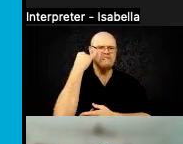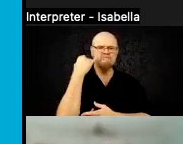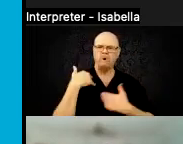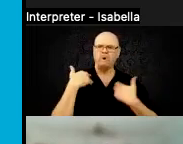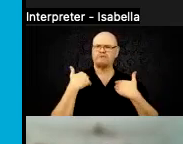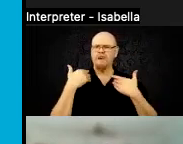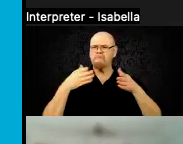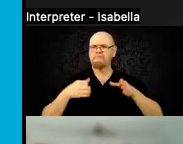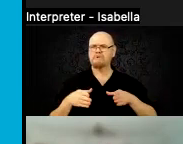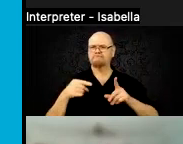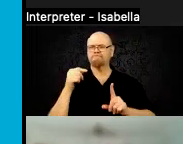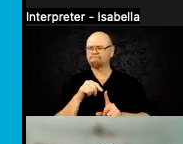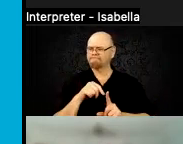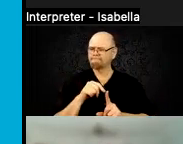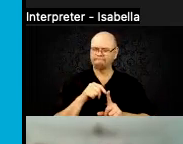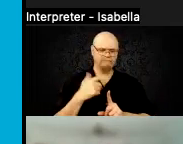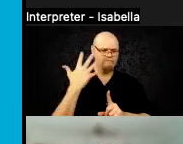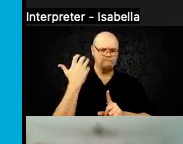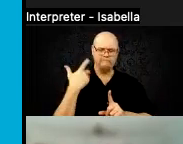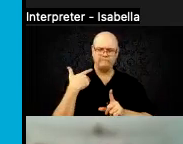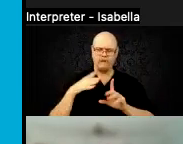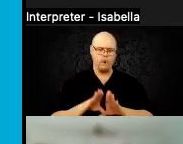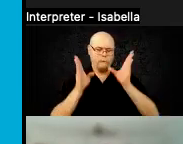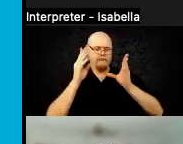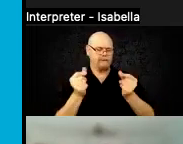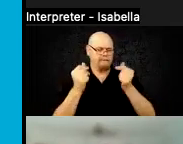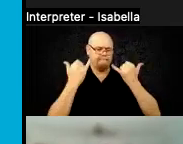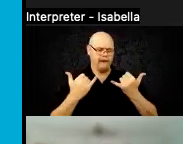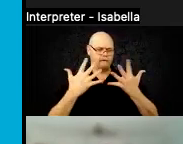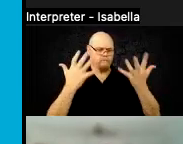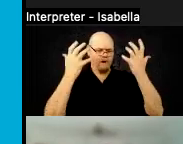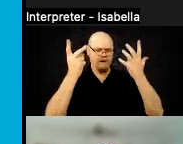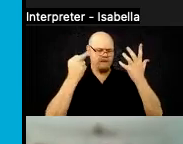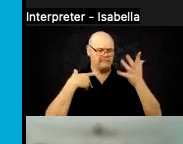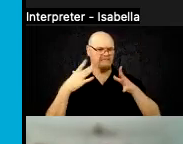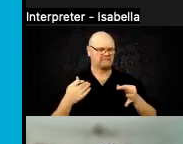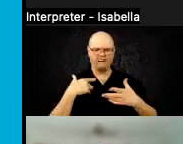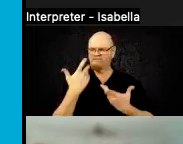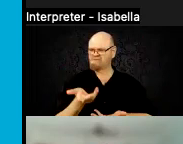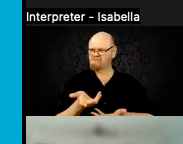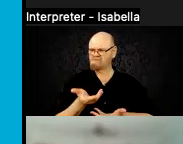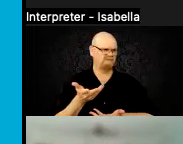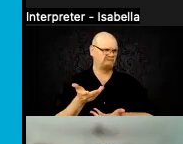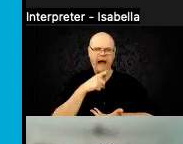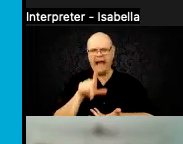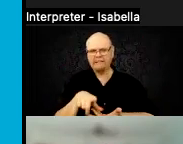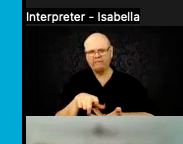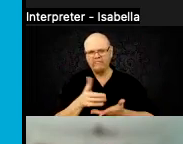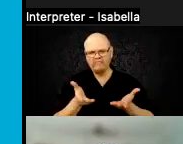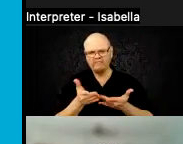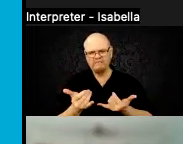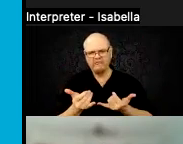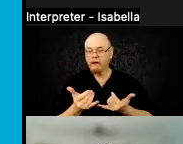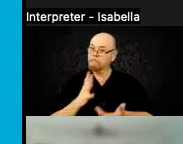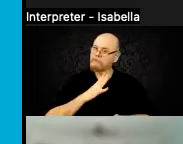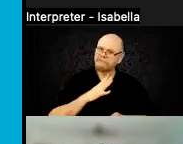wants to have a DRS case open immediately, and then they decide that they don't really want services right now. That's okay, right? It doesn't